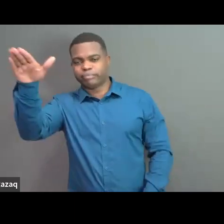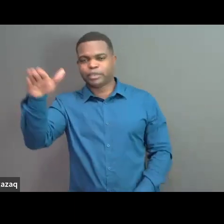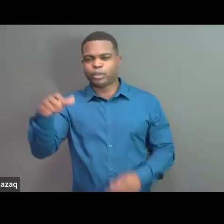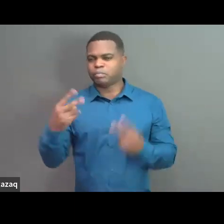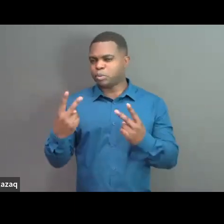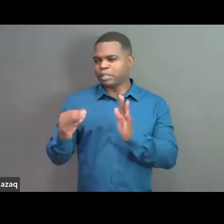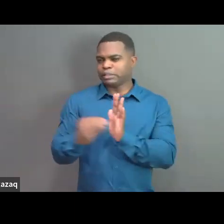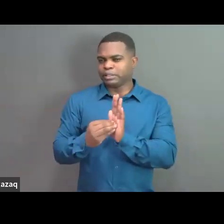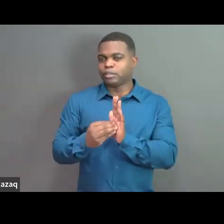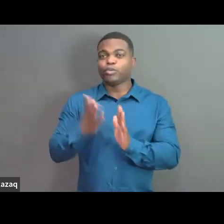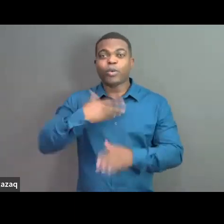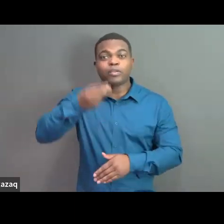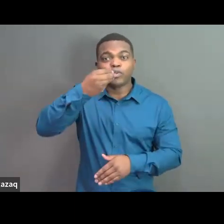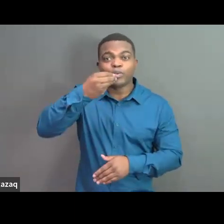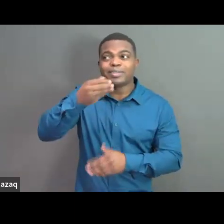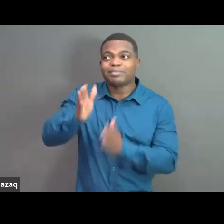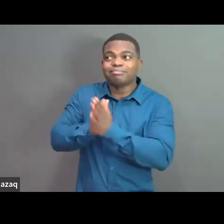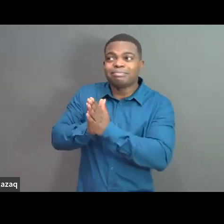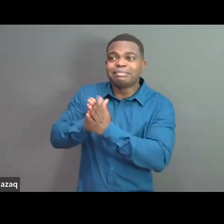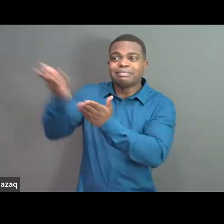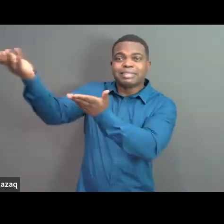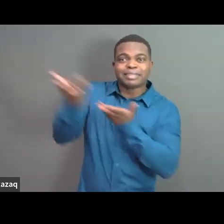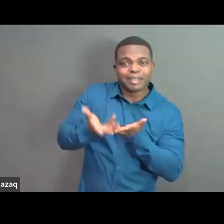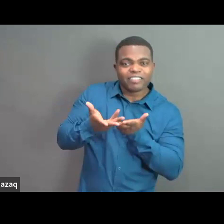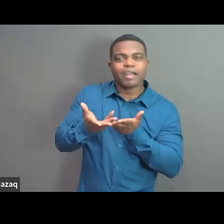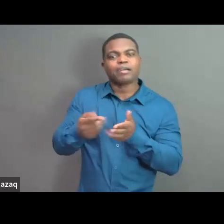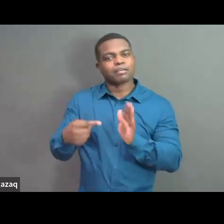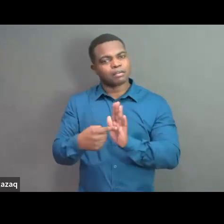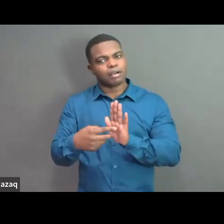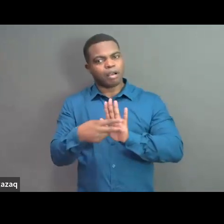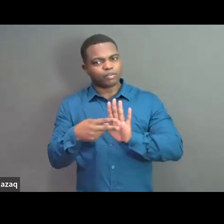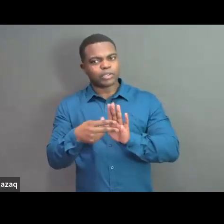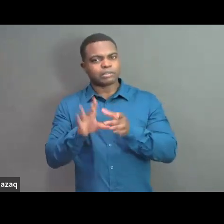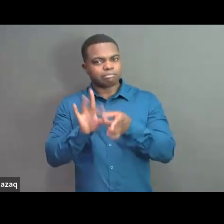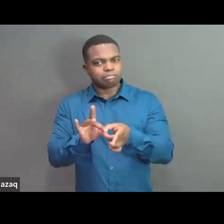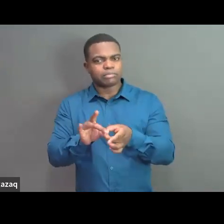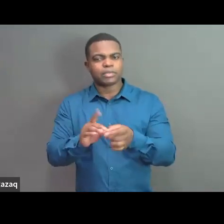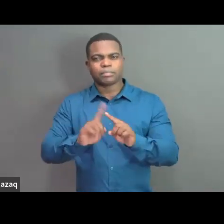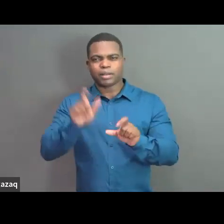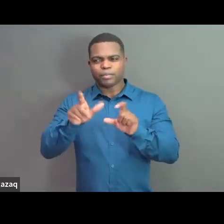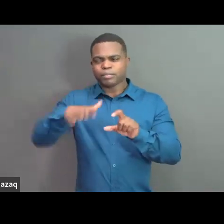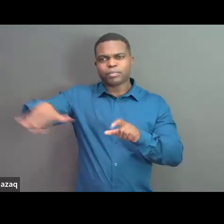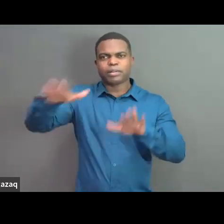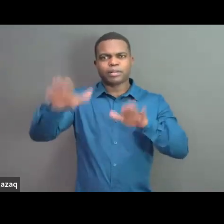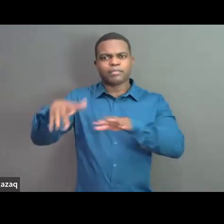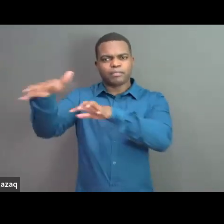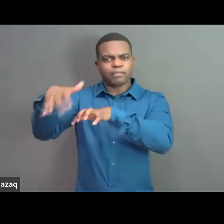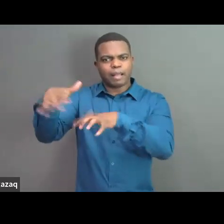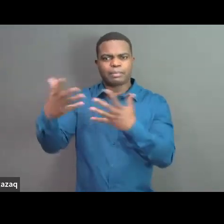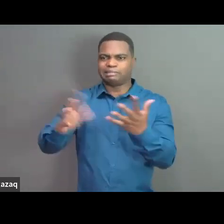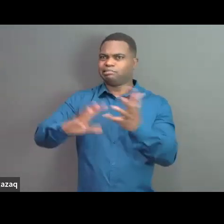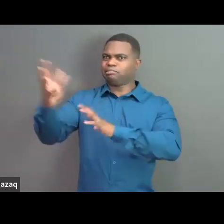settlements, the informal traders, informal businesses started thriving one particular young man who runs